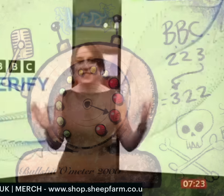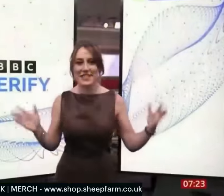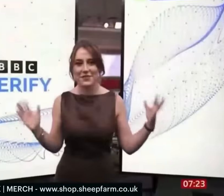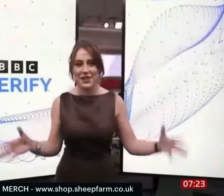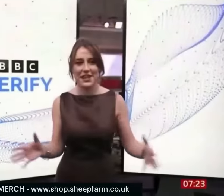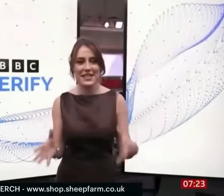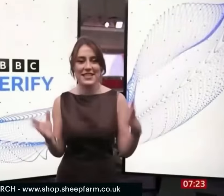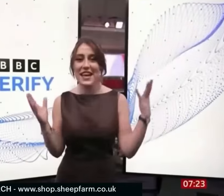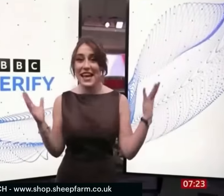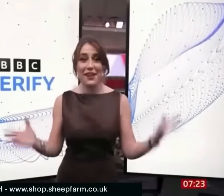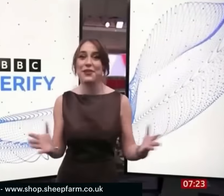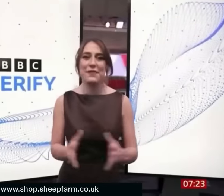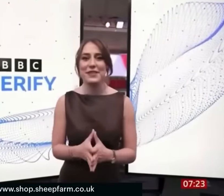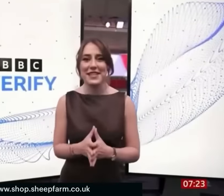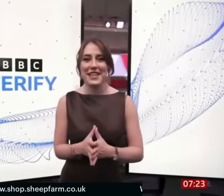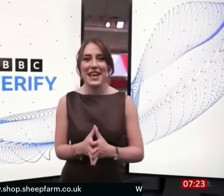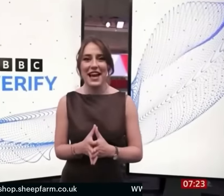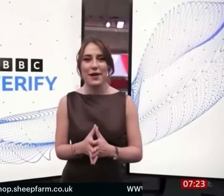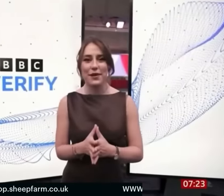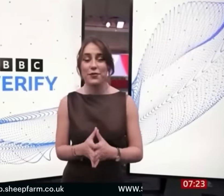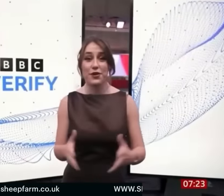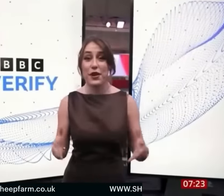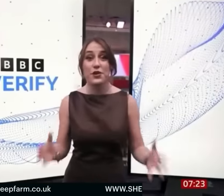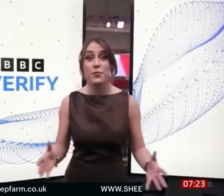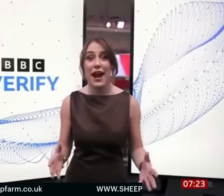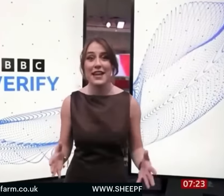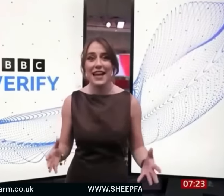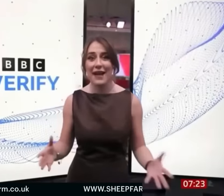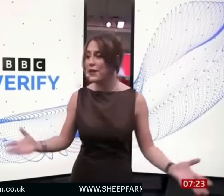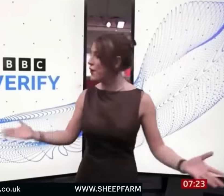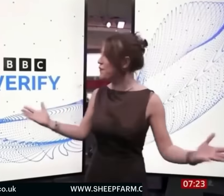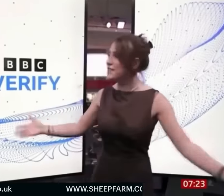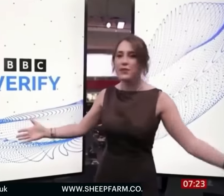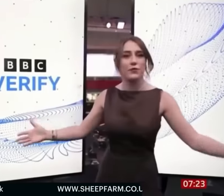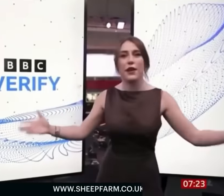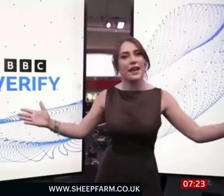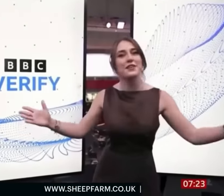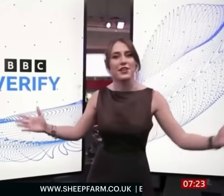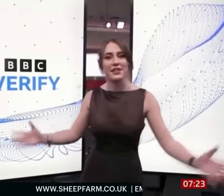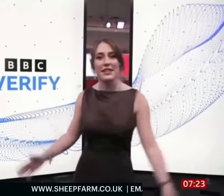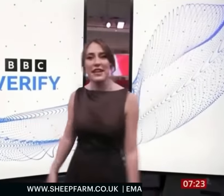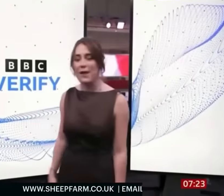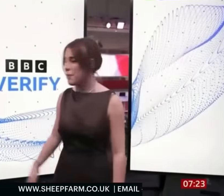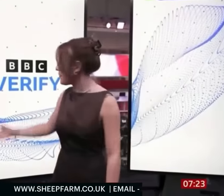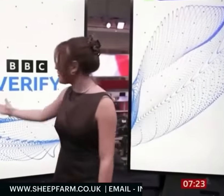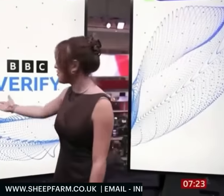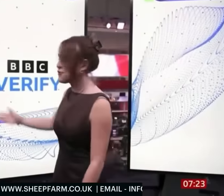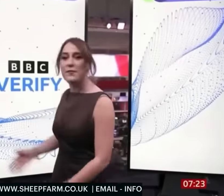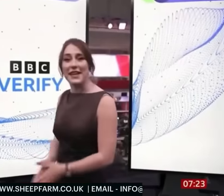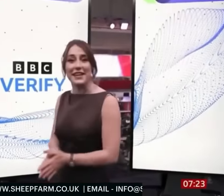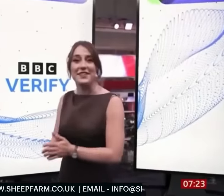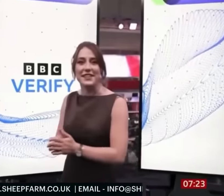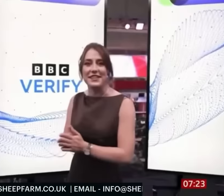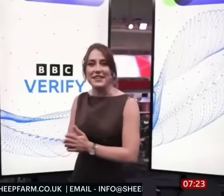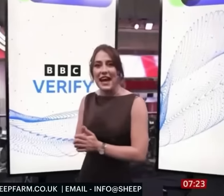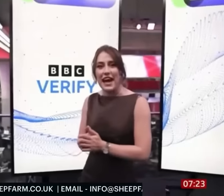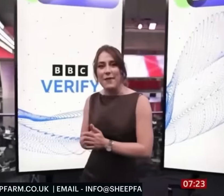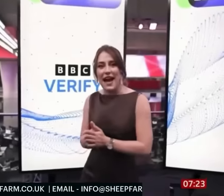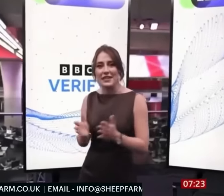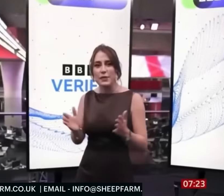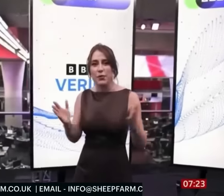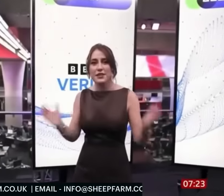Team of investigative journalists here at the BBC. We are also a new brand and we are a physical location above the newsroom in